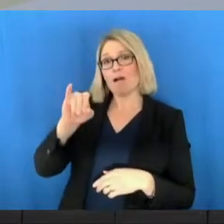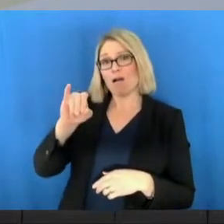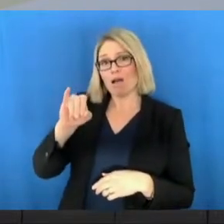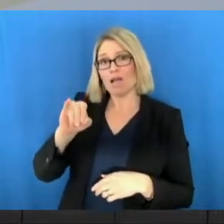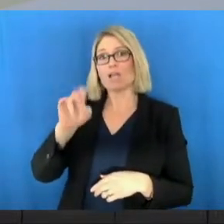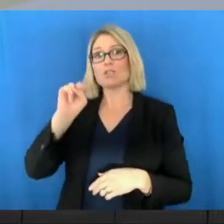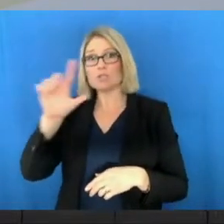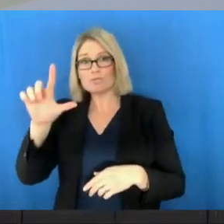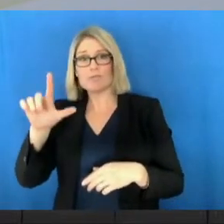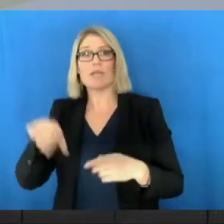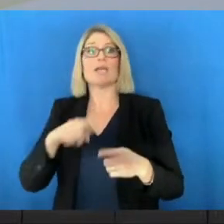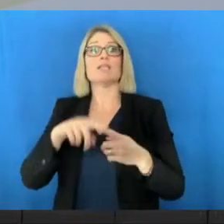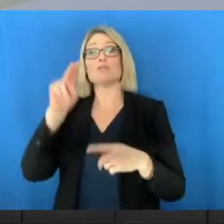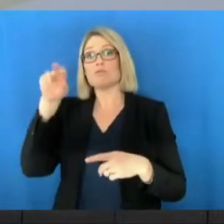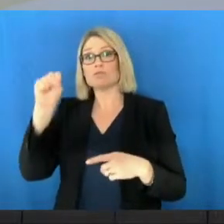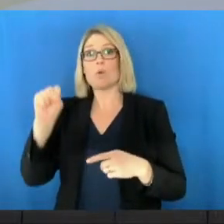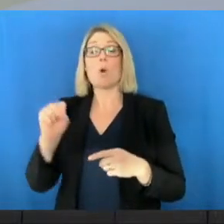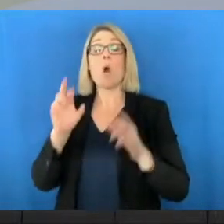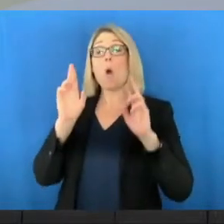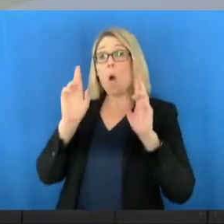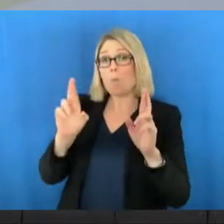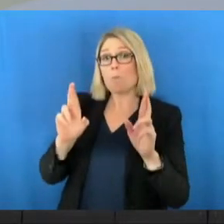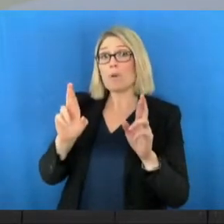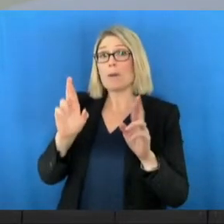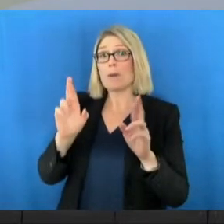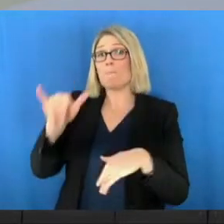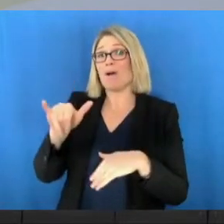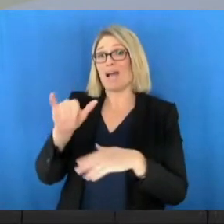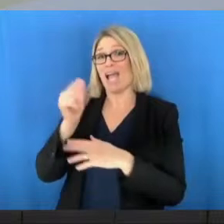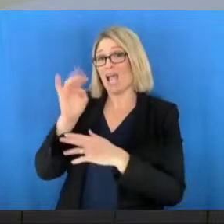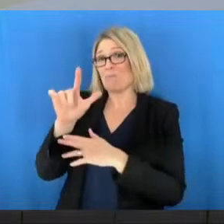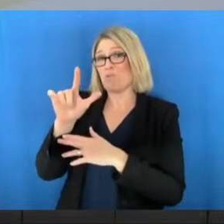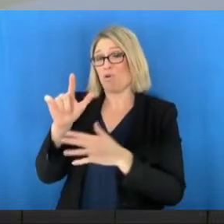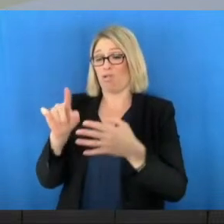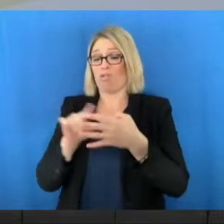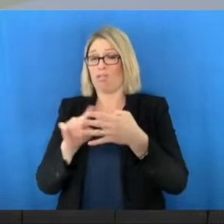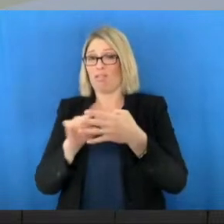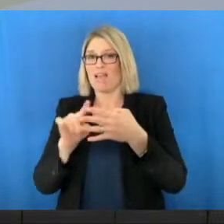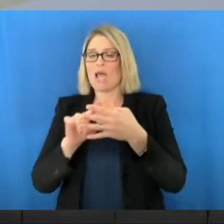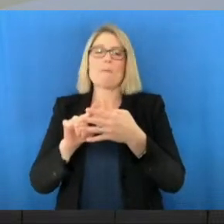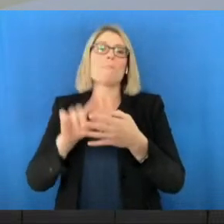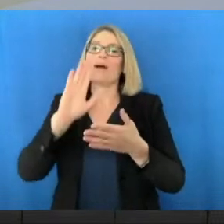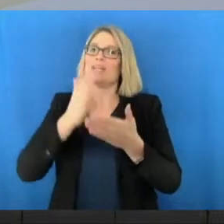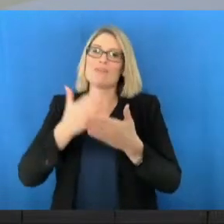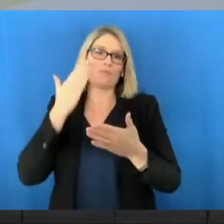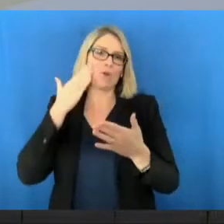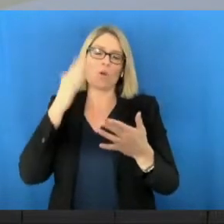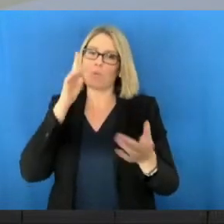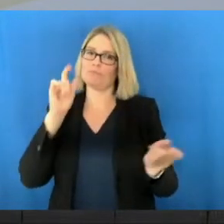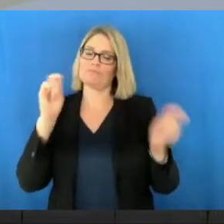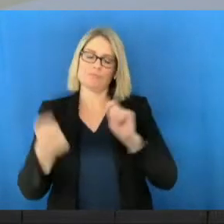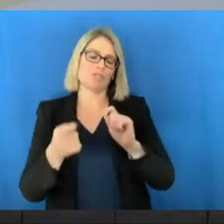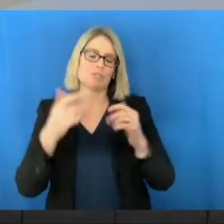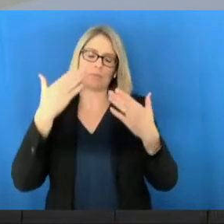by the 1st of April, knowing that things within a day can change or a phone call can change that.